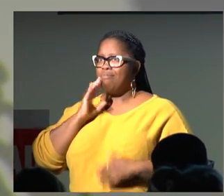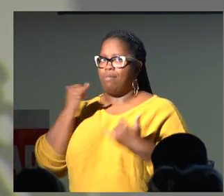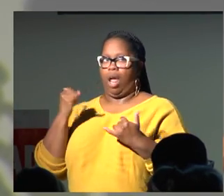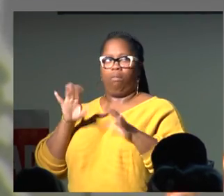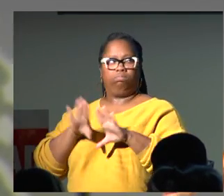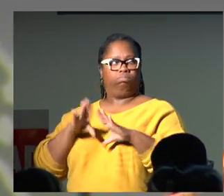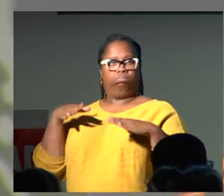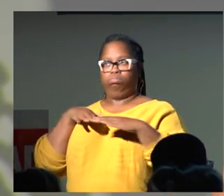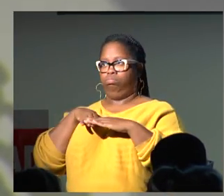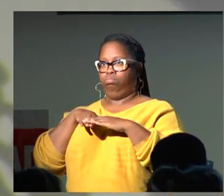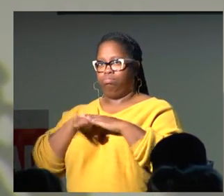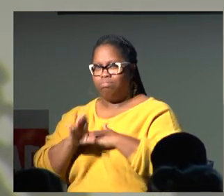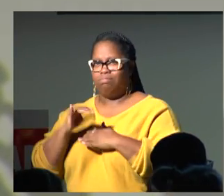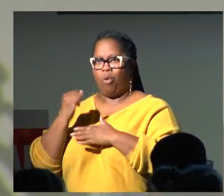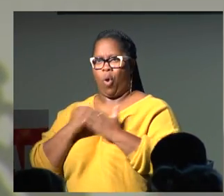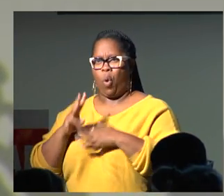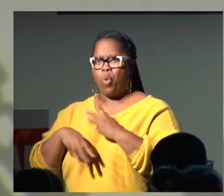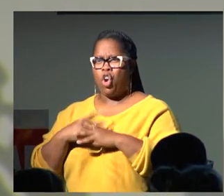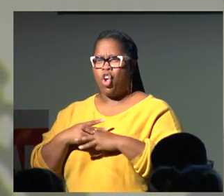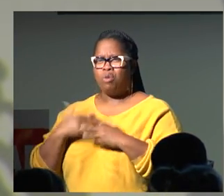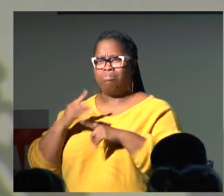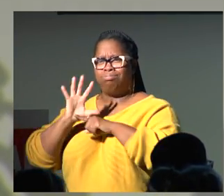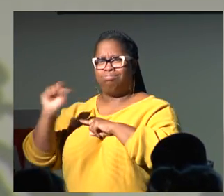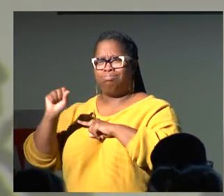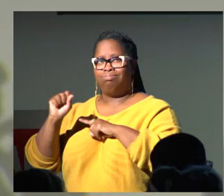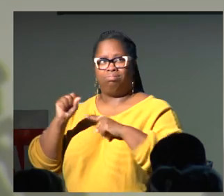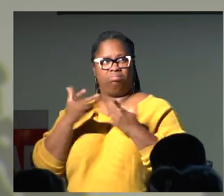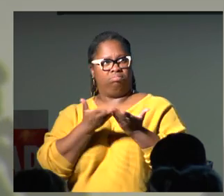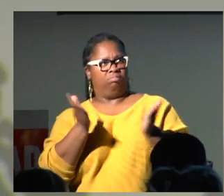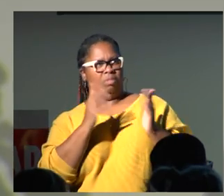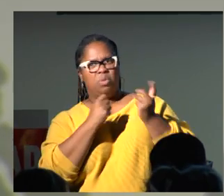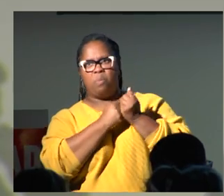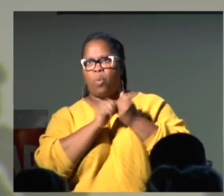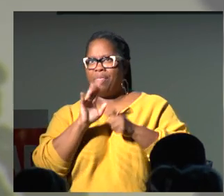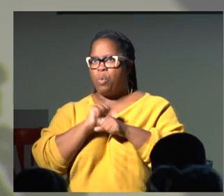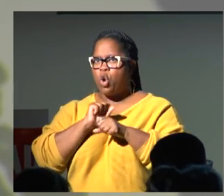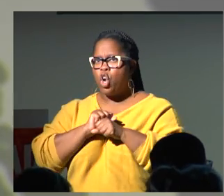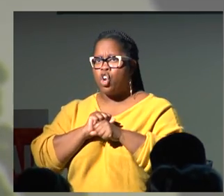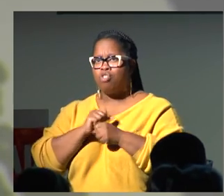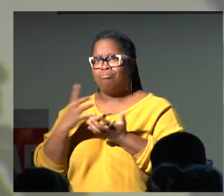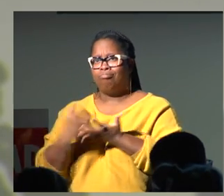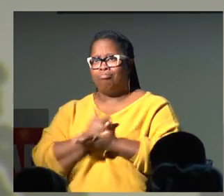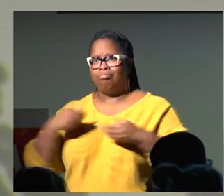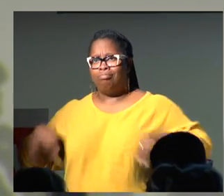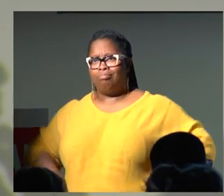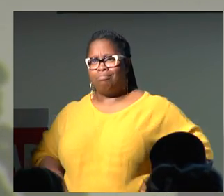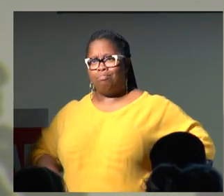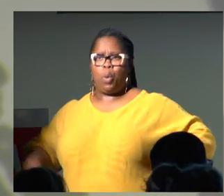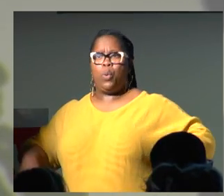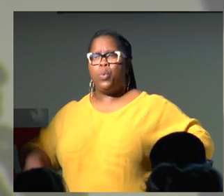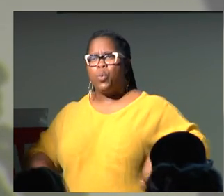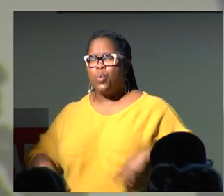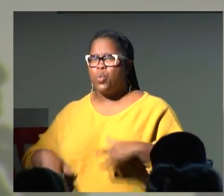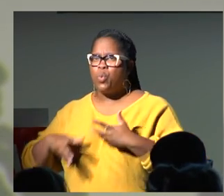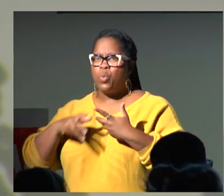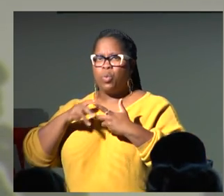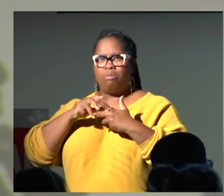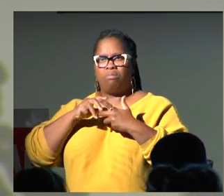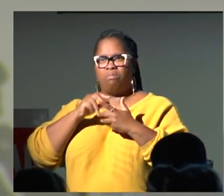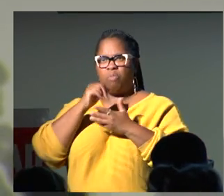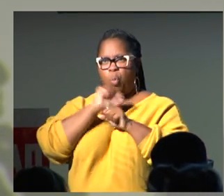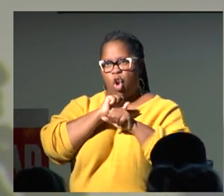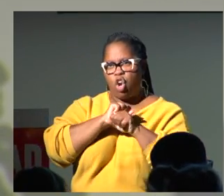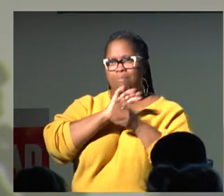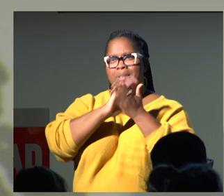and doing very, very well. The market is supporting their work. And a lot of these artists are making money. You know, the works are going to collections. They are